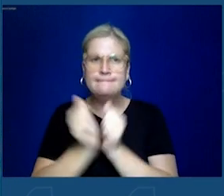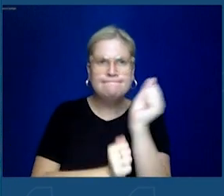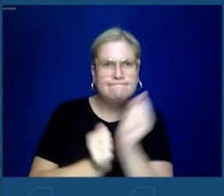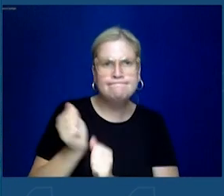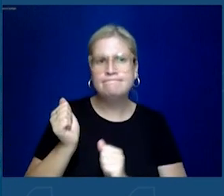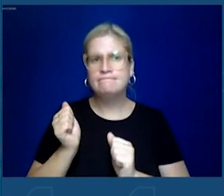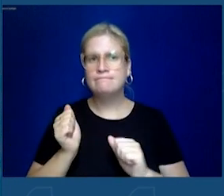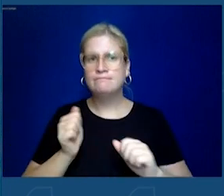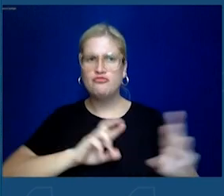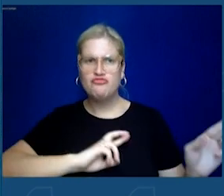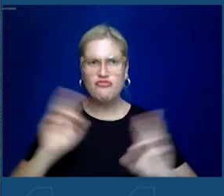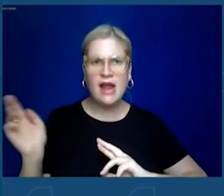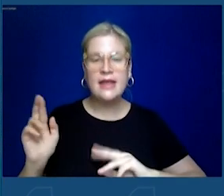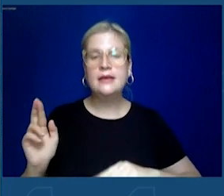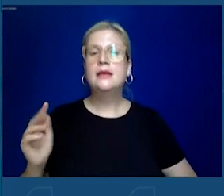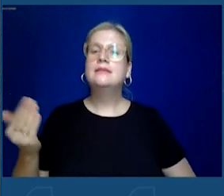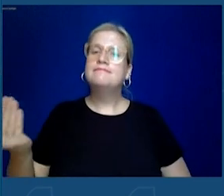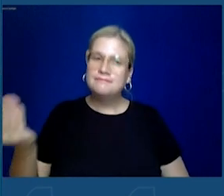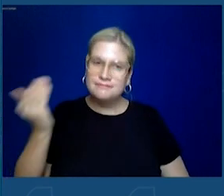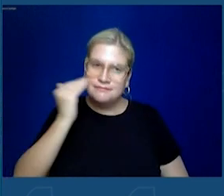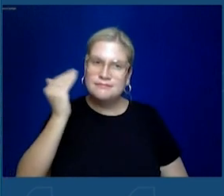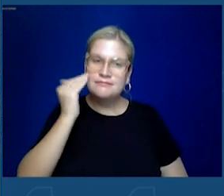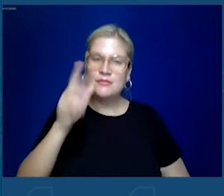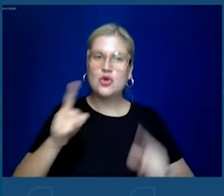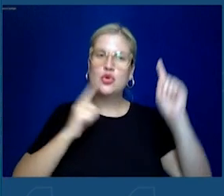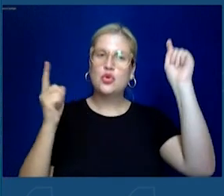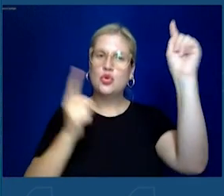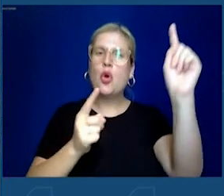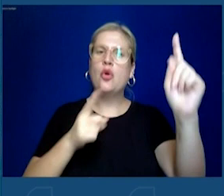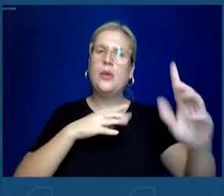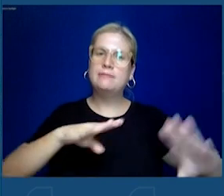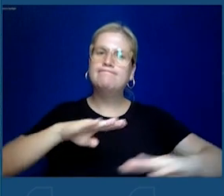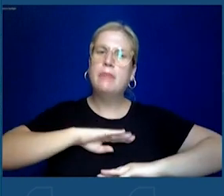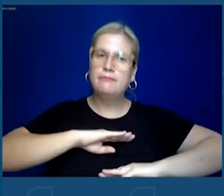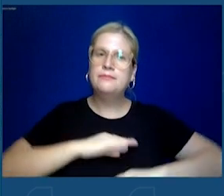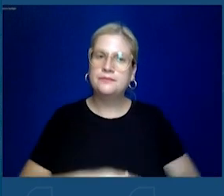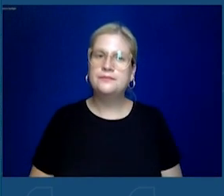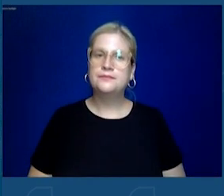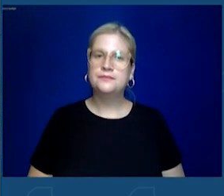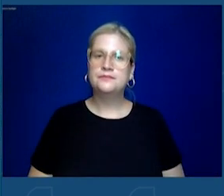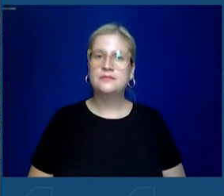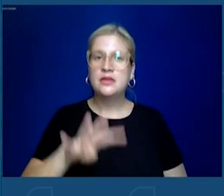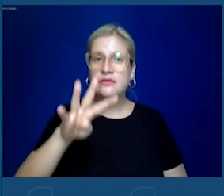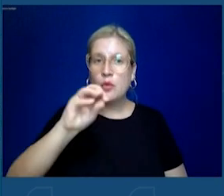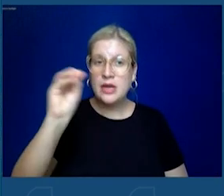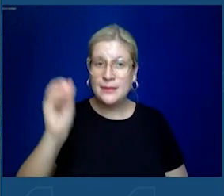I know we will reach that goal of 40% permanent